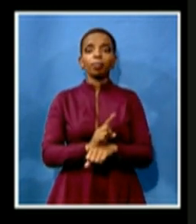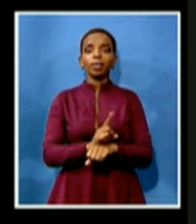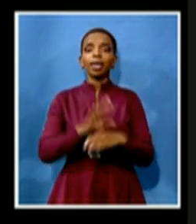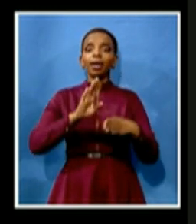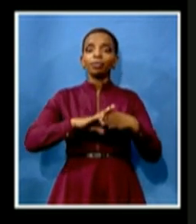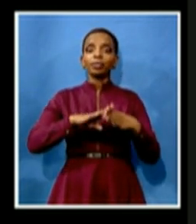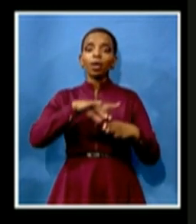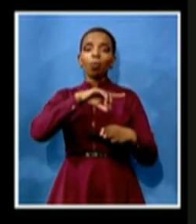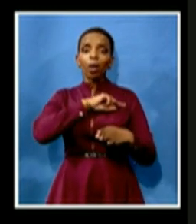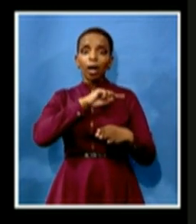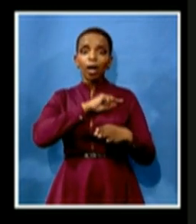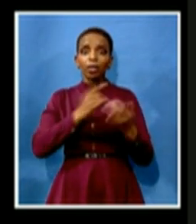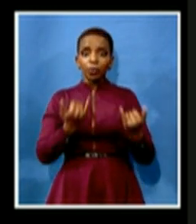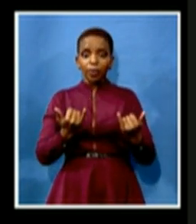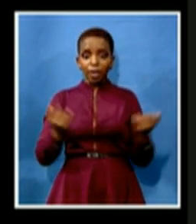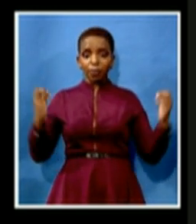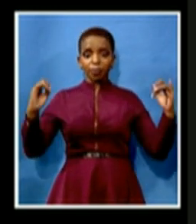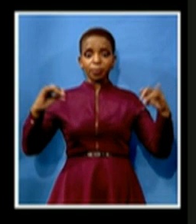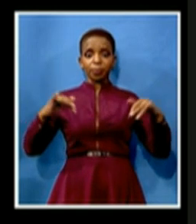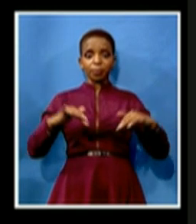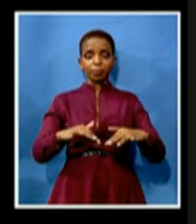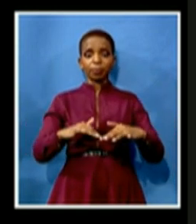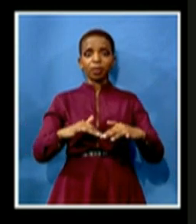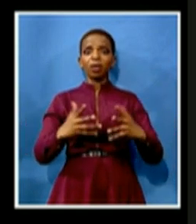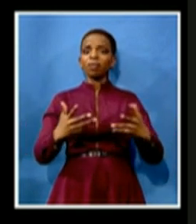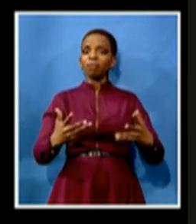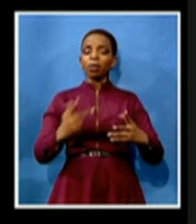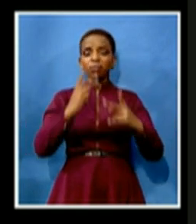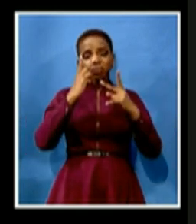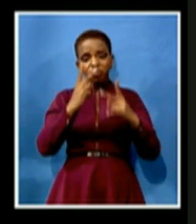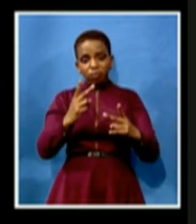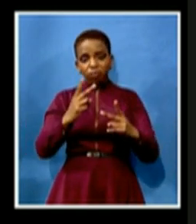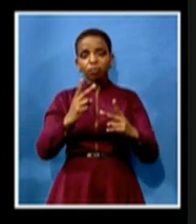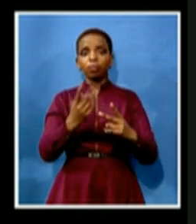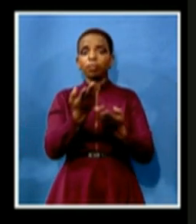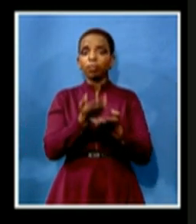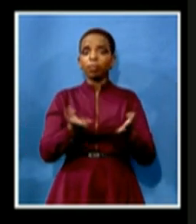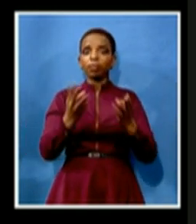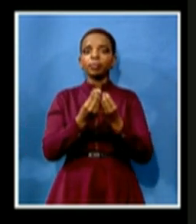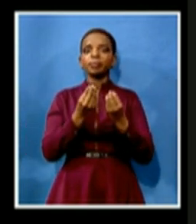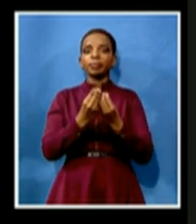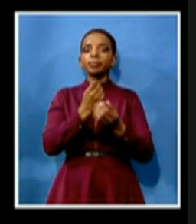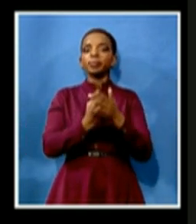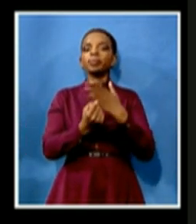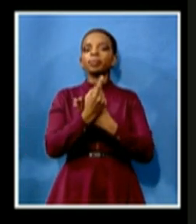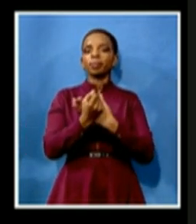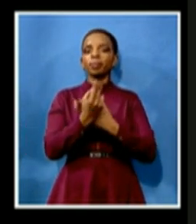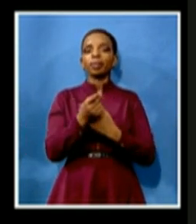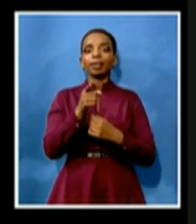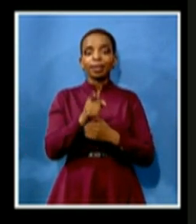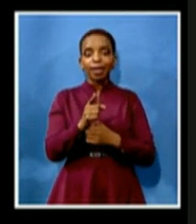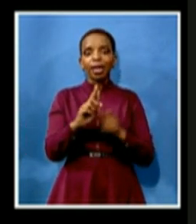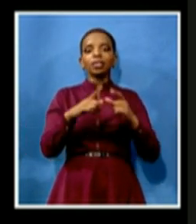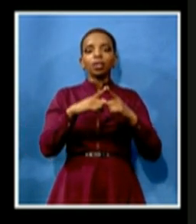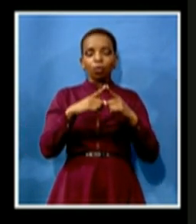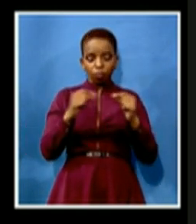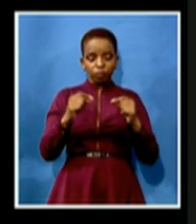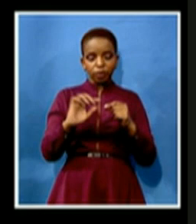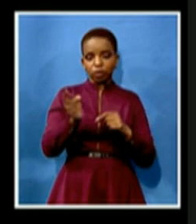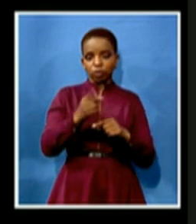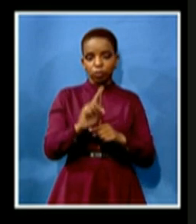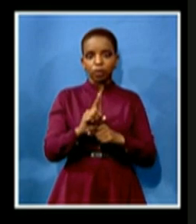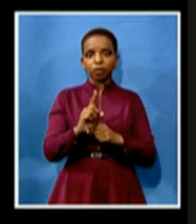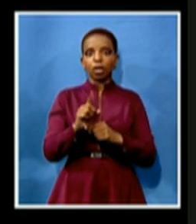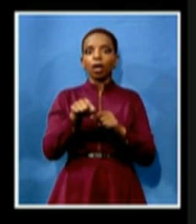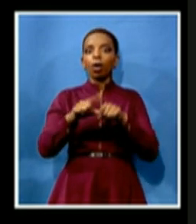that flatten out dramatically, which are in complete opposition to our empirical finding that lockdowns do not result in any kind